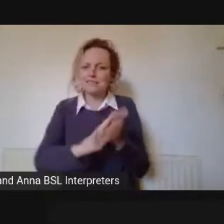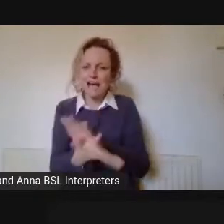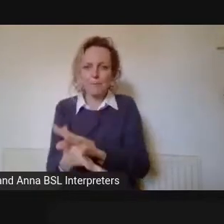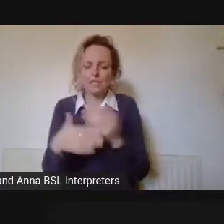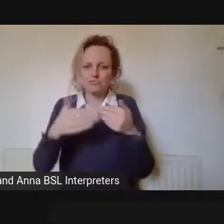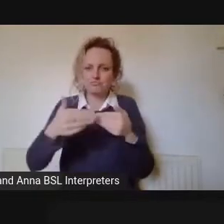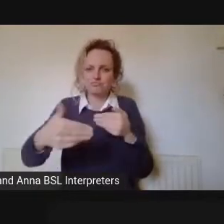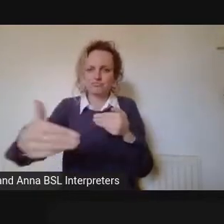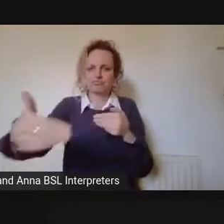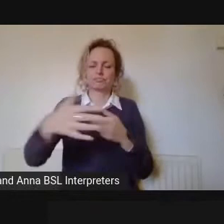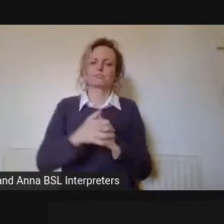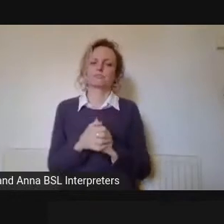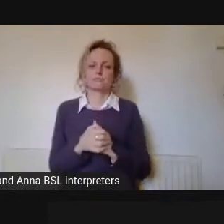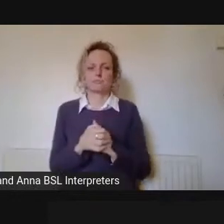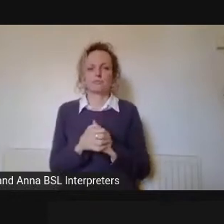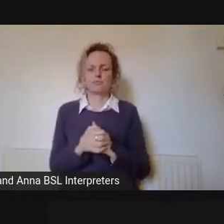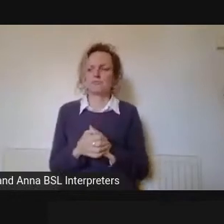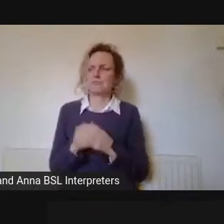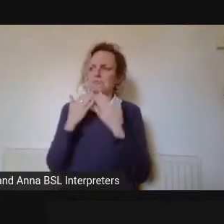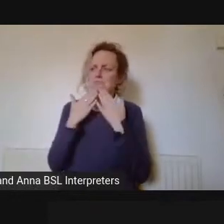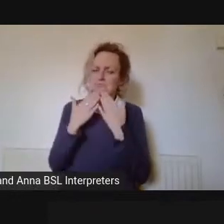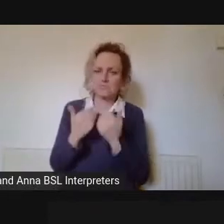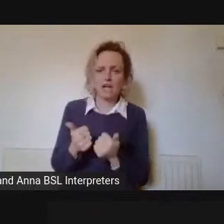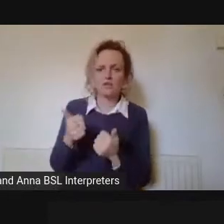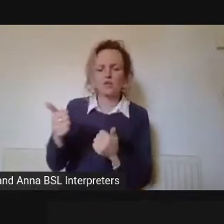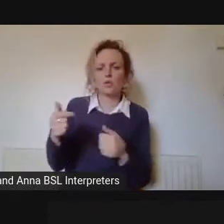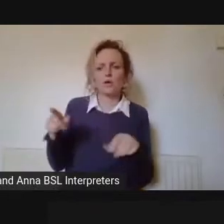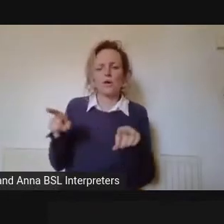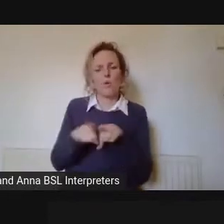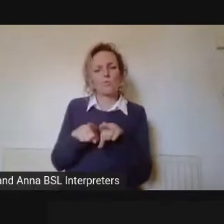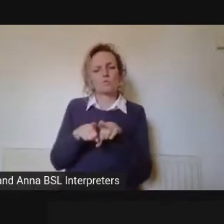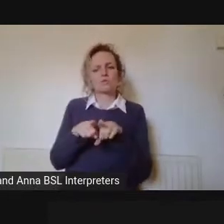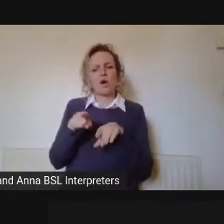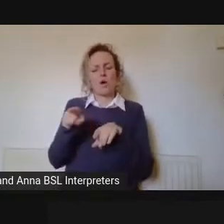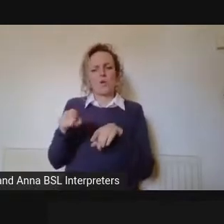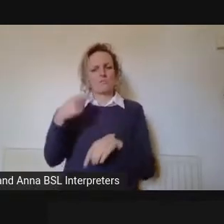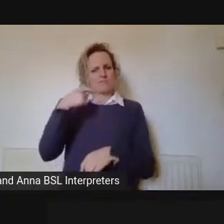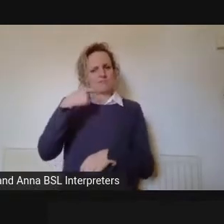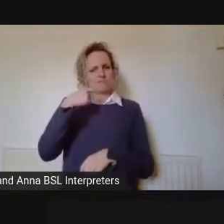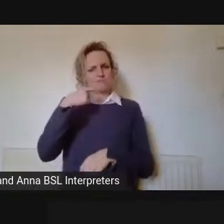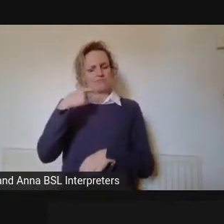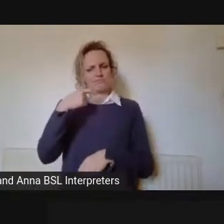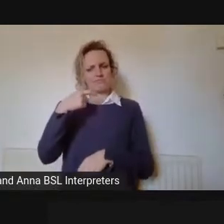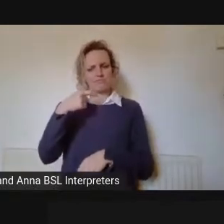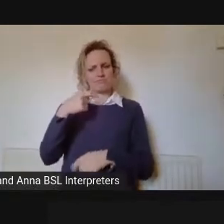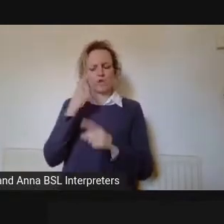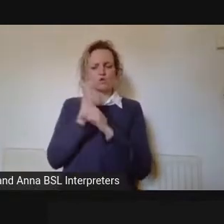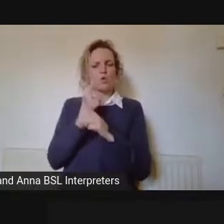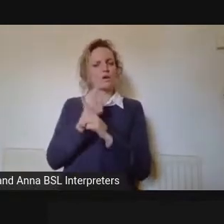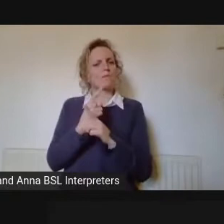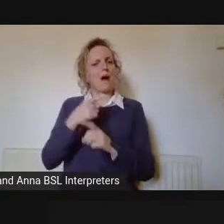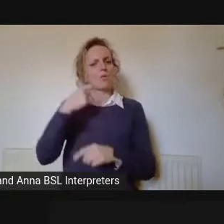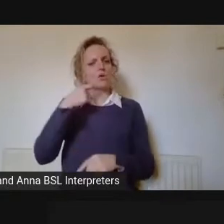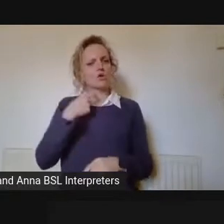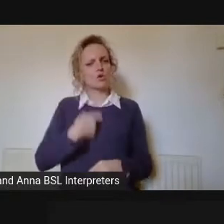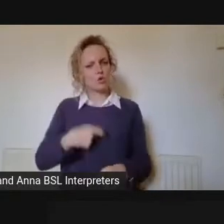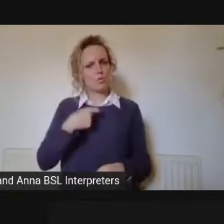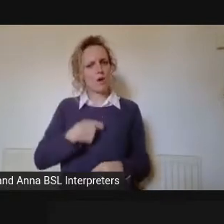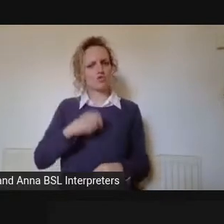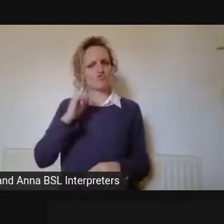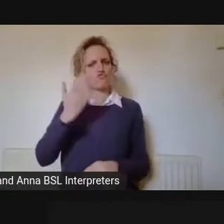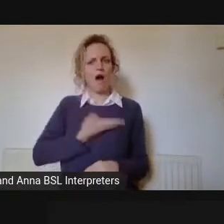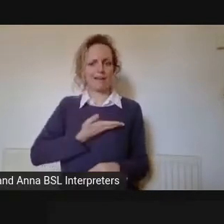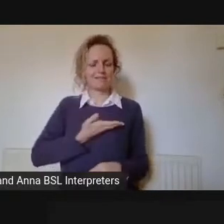much. And just also picking up on that aspect of human rights and transparency, Hannah, I'd like to bring you back into